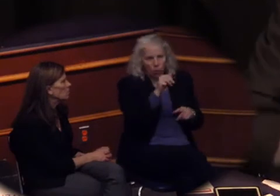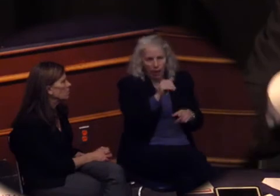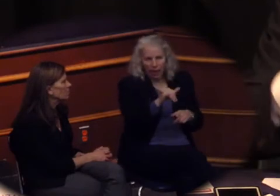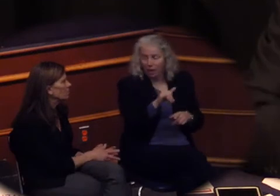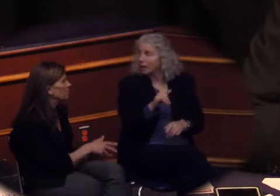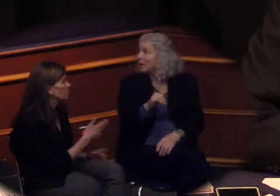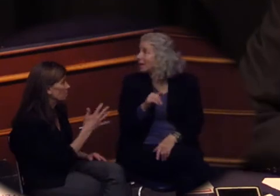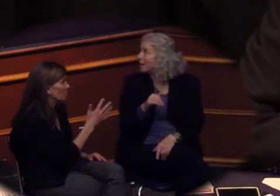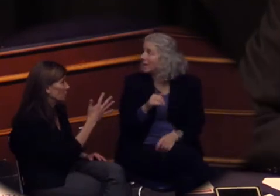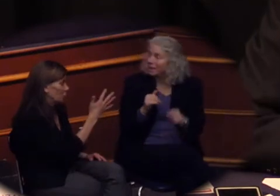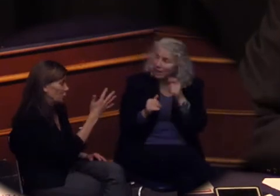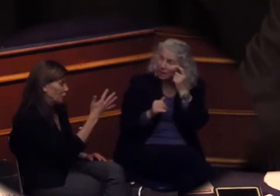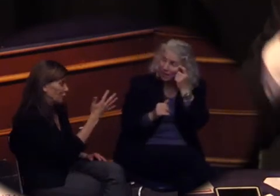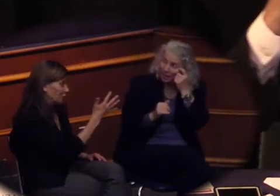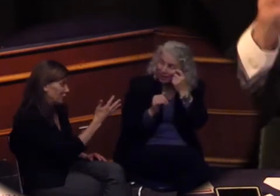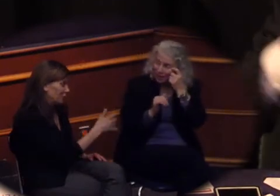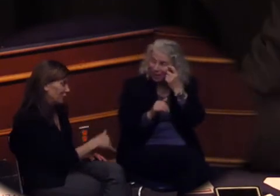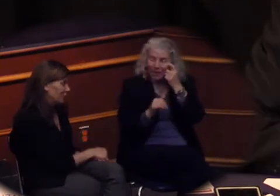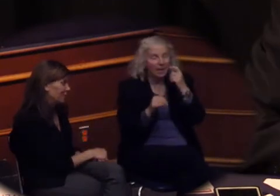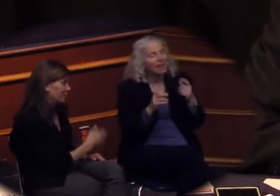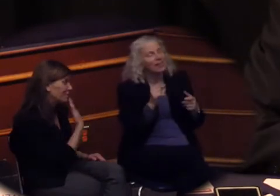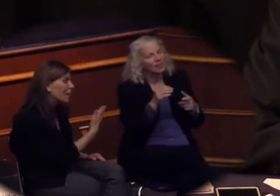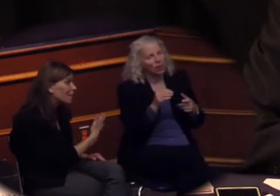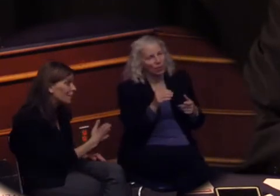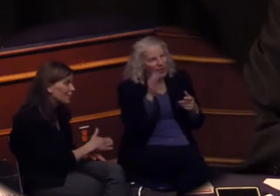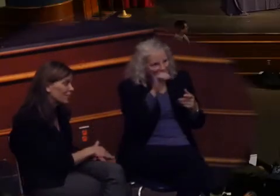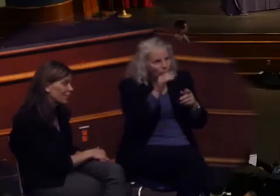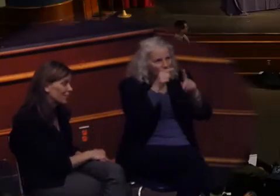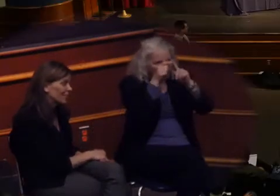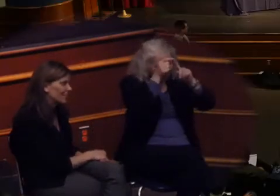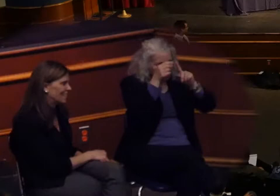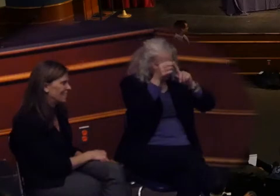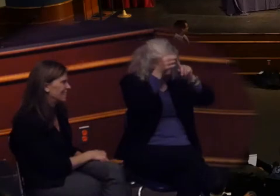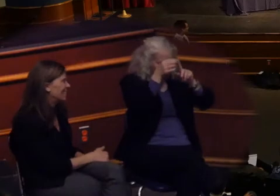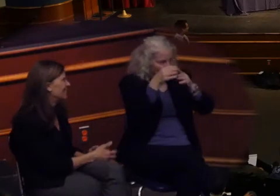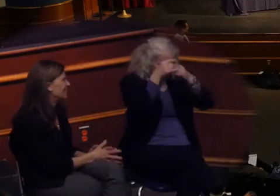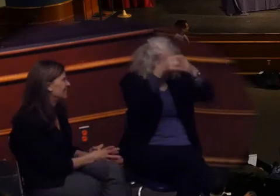unity, but also to success. Thank you.